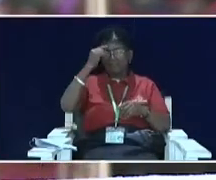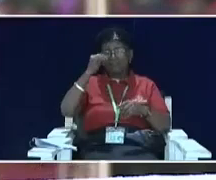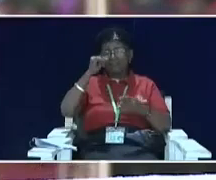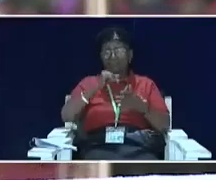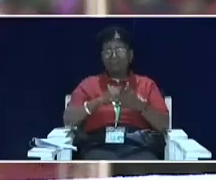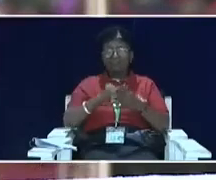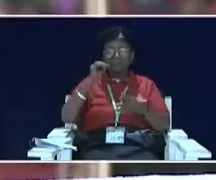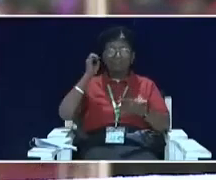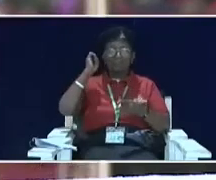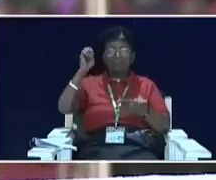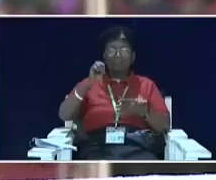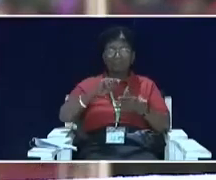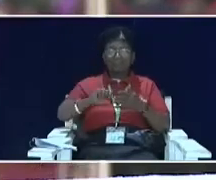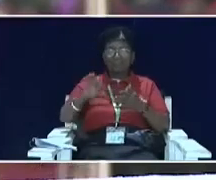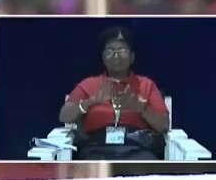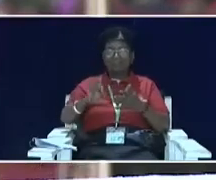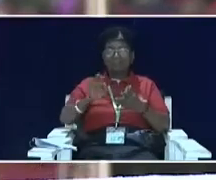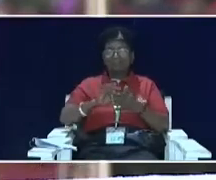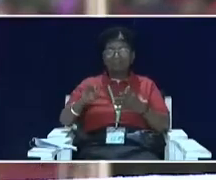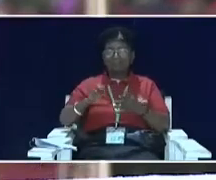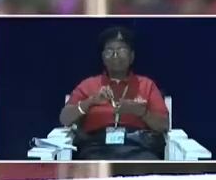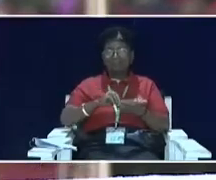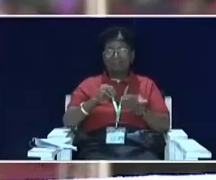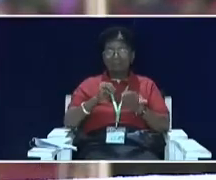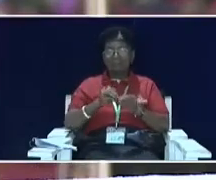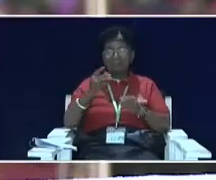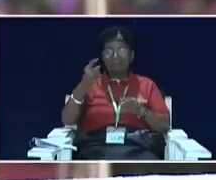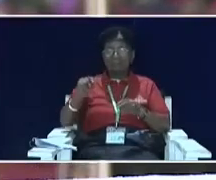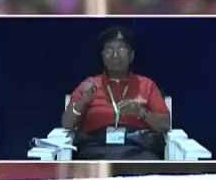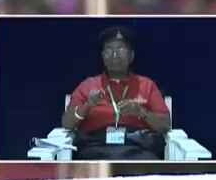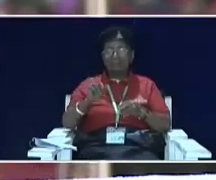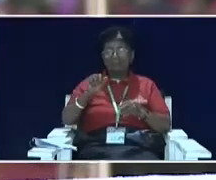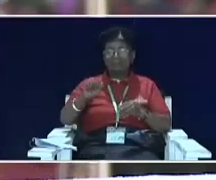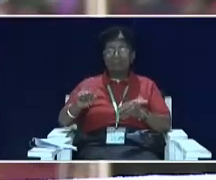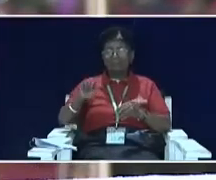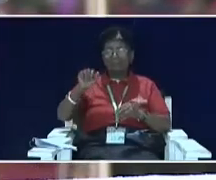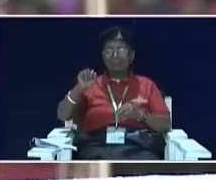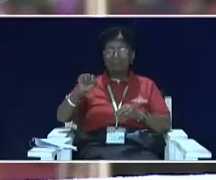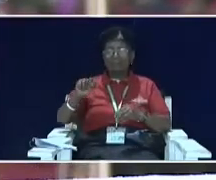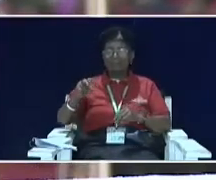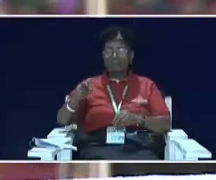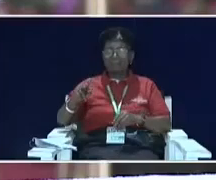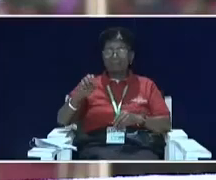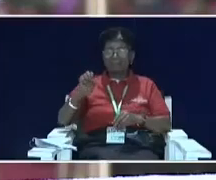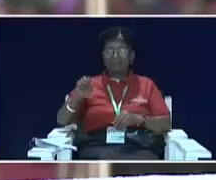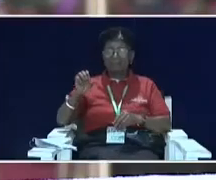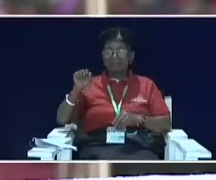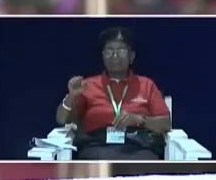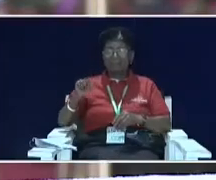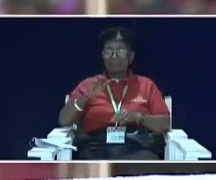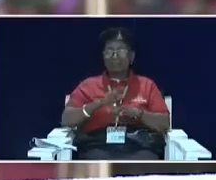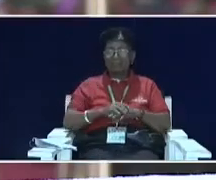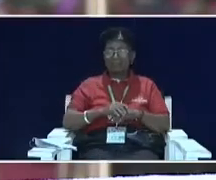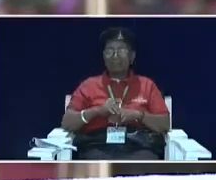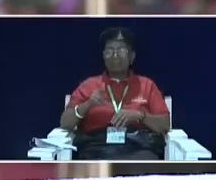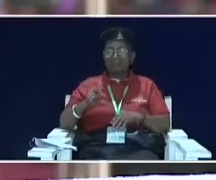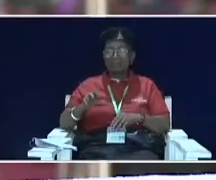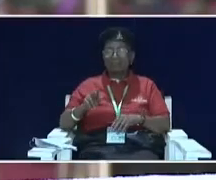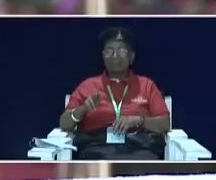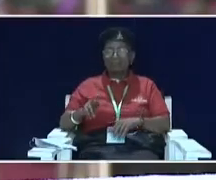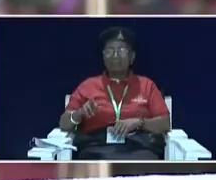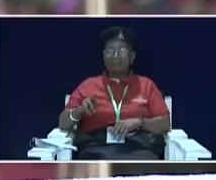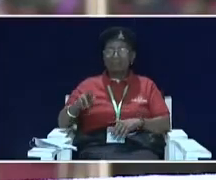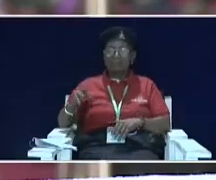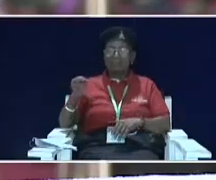of ashes on the ground and said, this is 102. Oh.